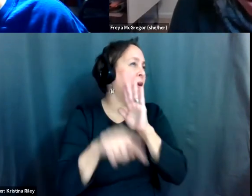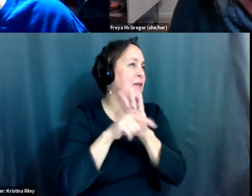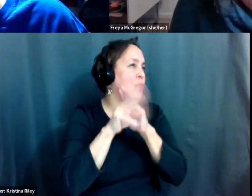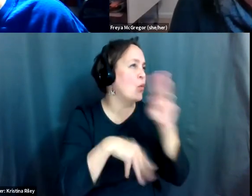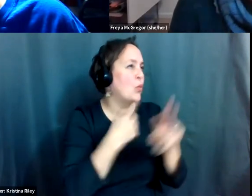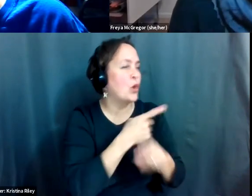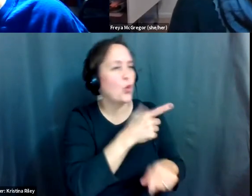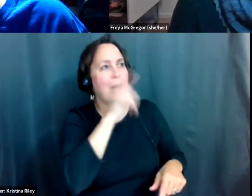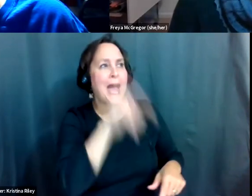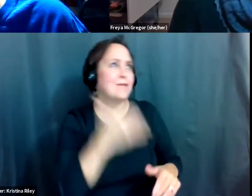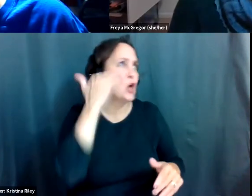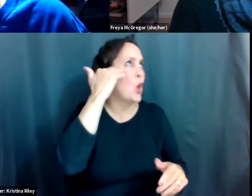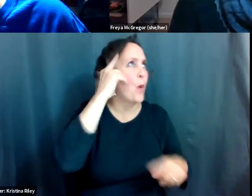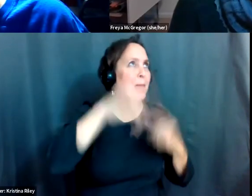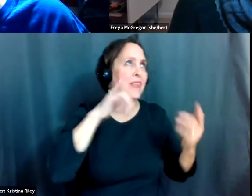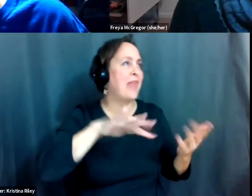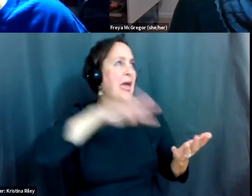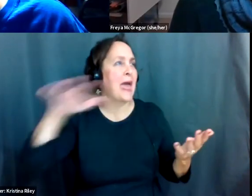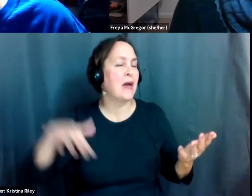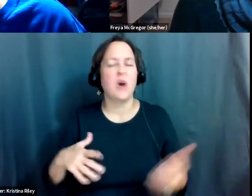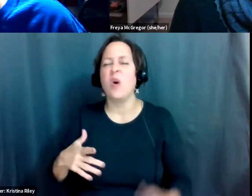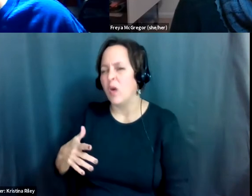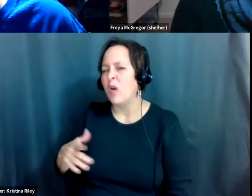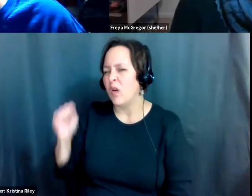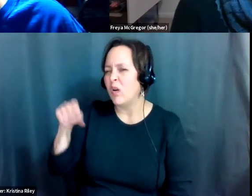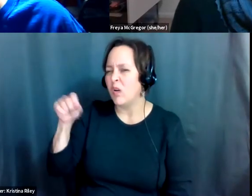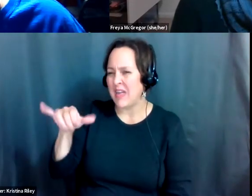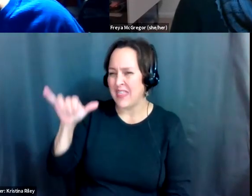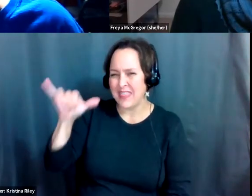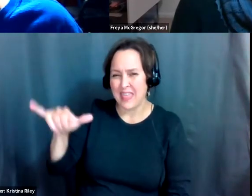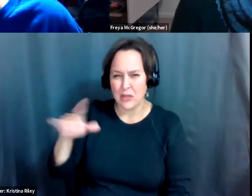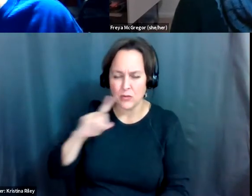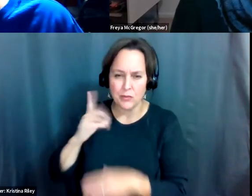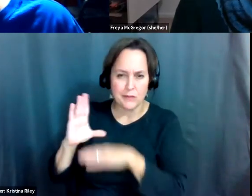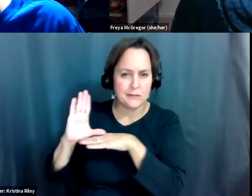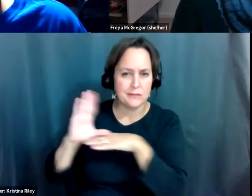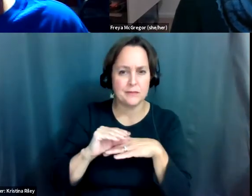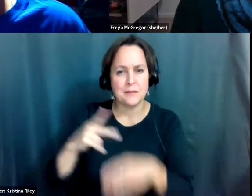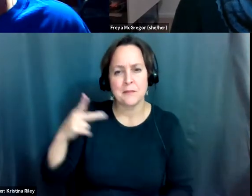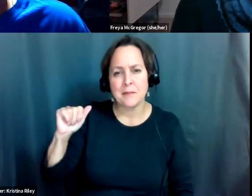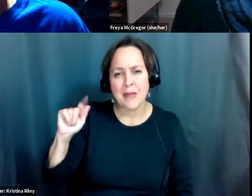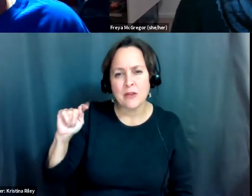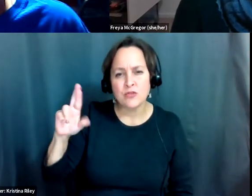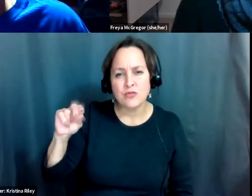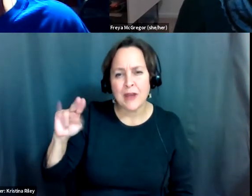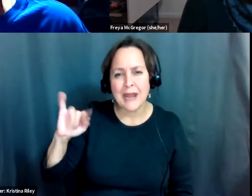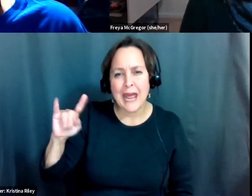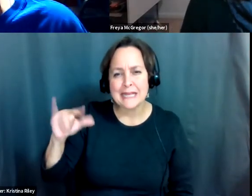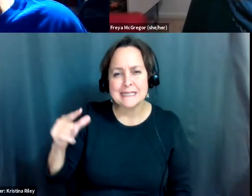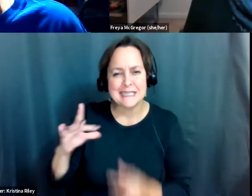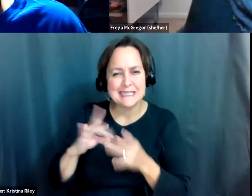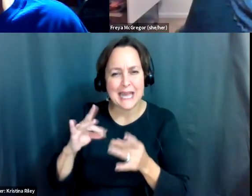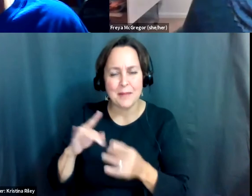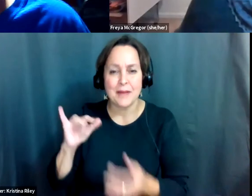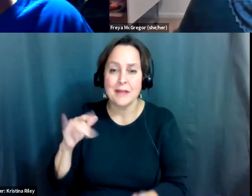and you don't have to know about it. Yes. And again, that's a very patronizing statement that is well-meaning, but well